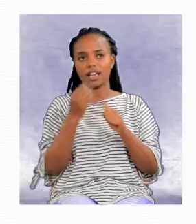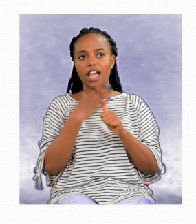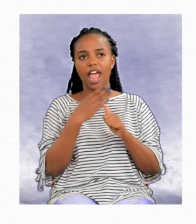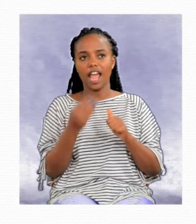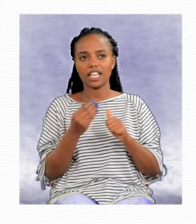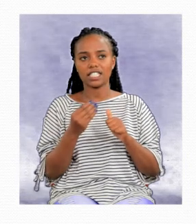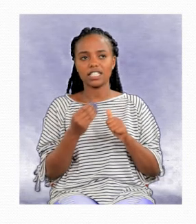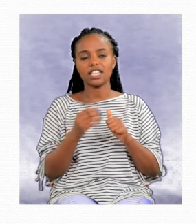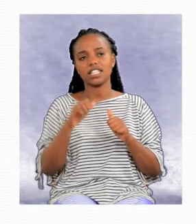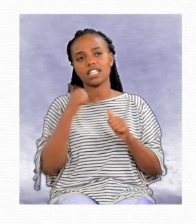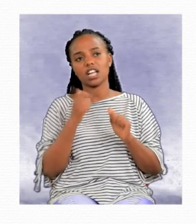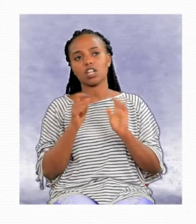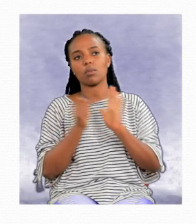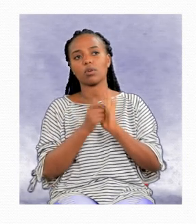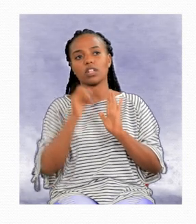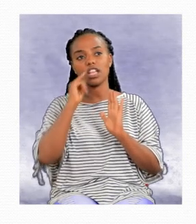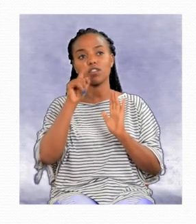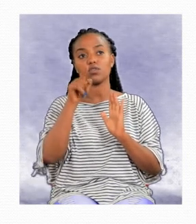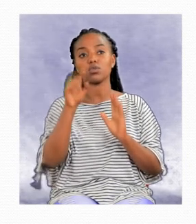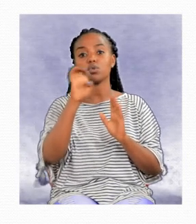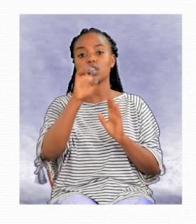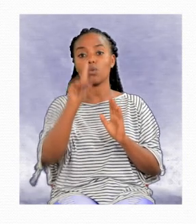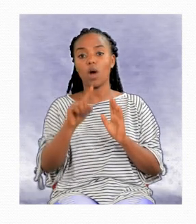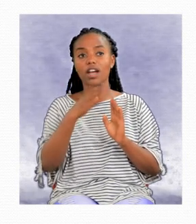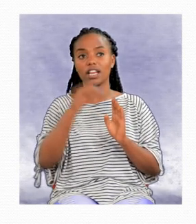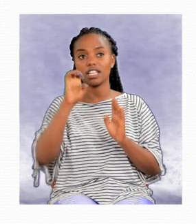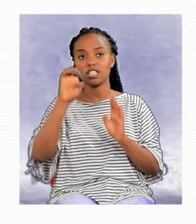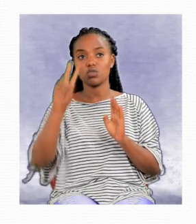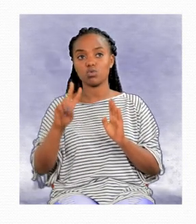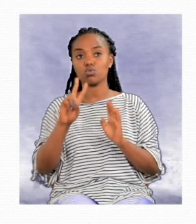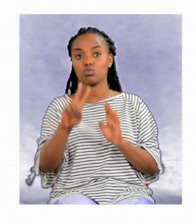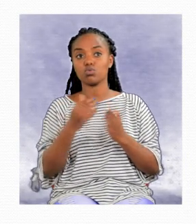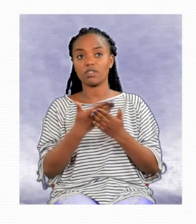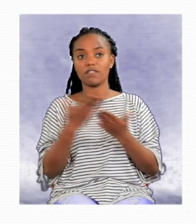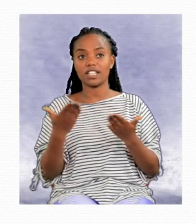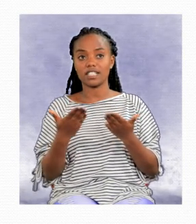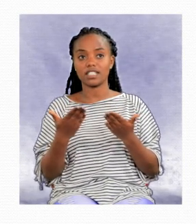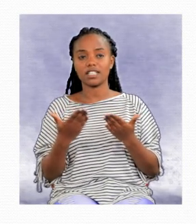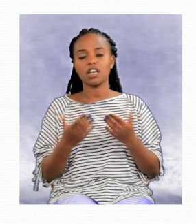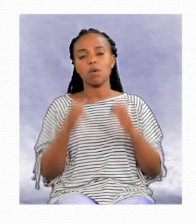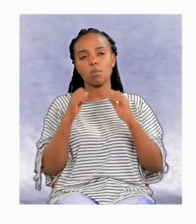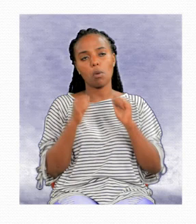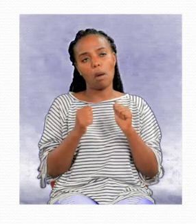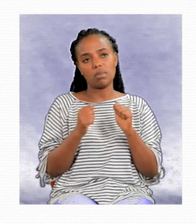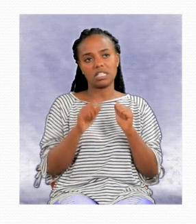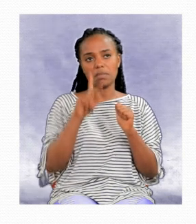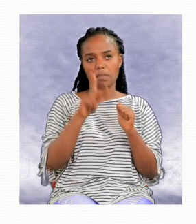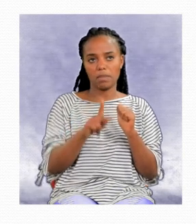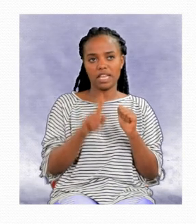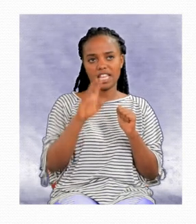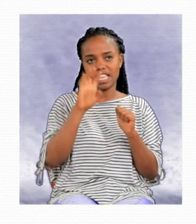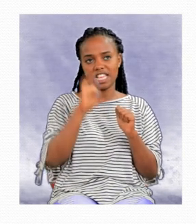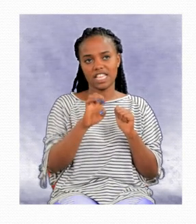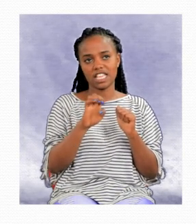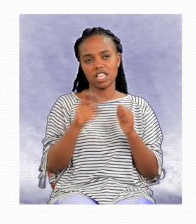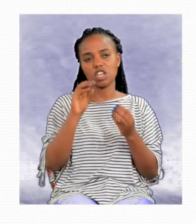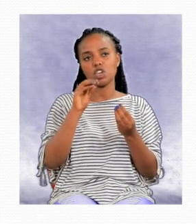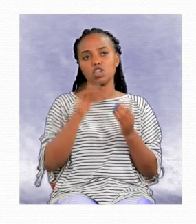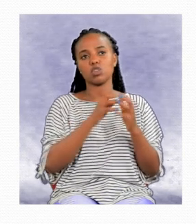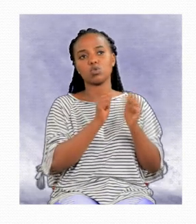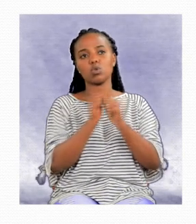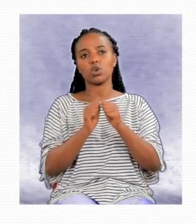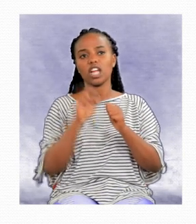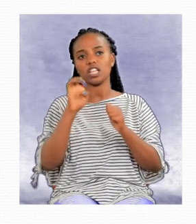And the other point, if E1 and E2 are two events, then The probability of E1 union E2 will be given